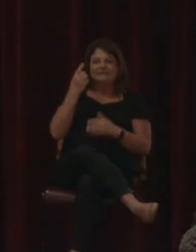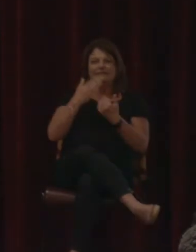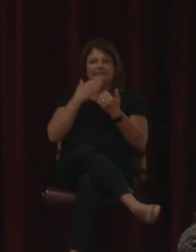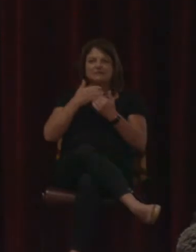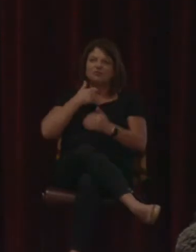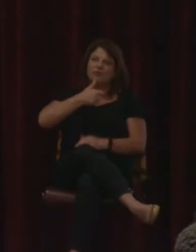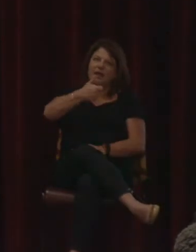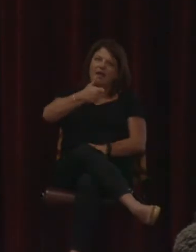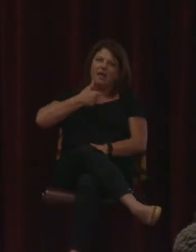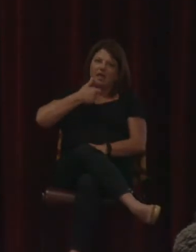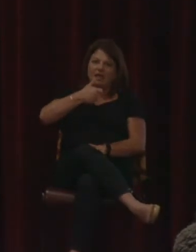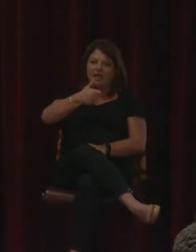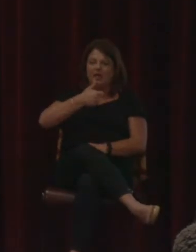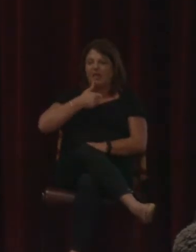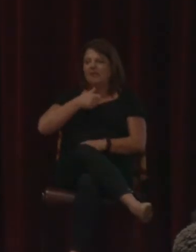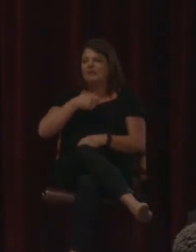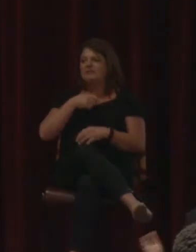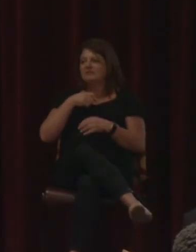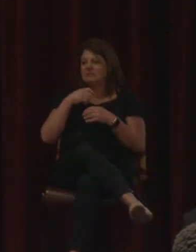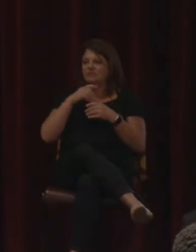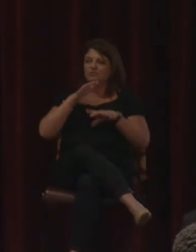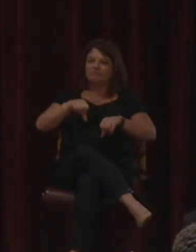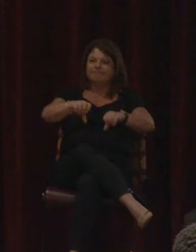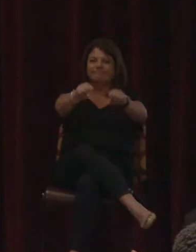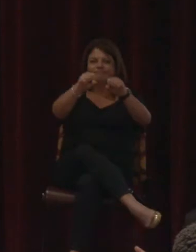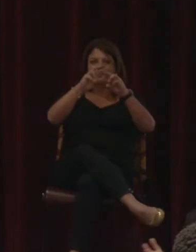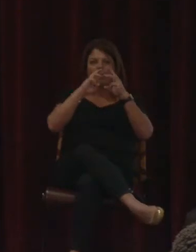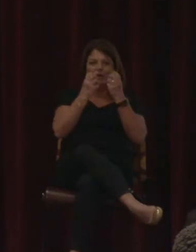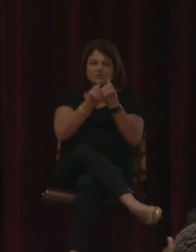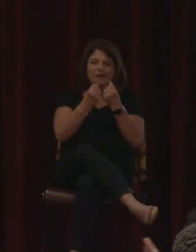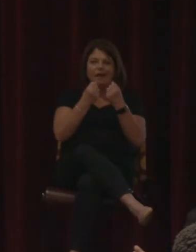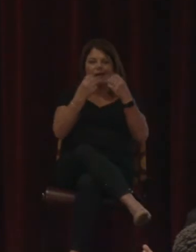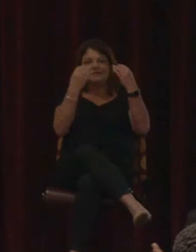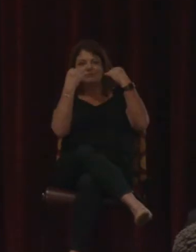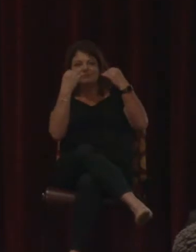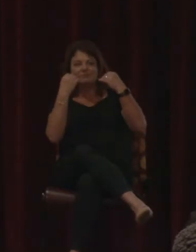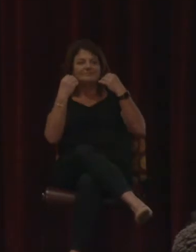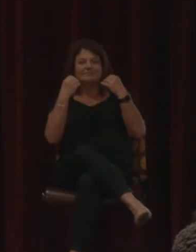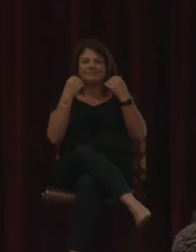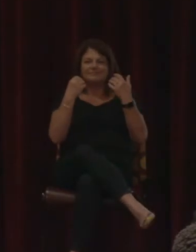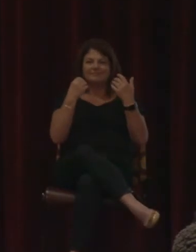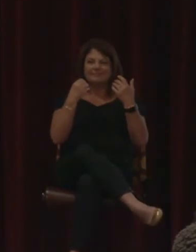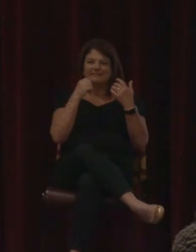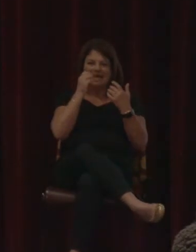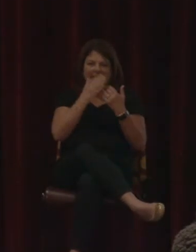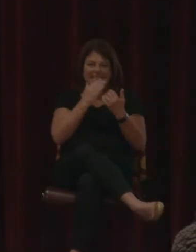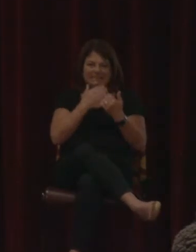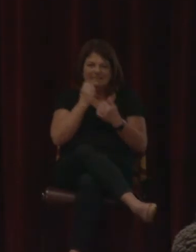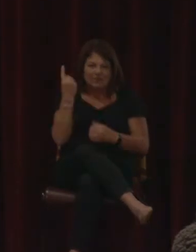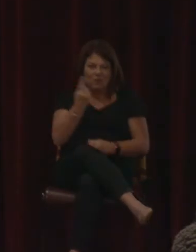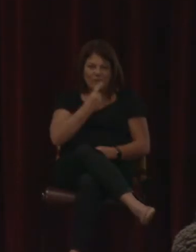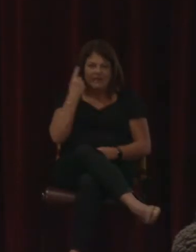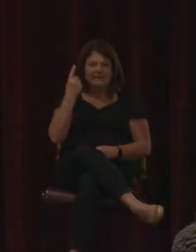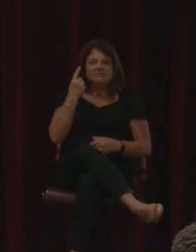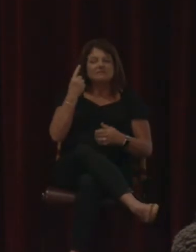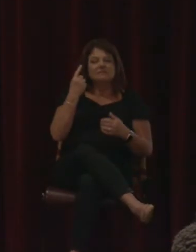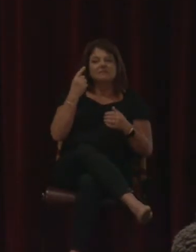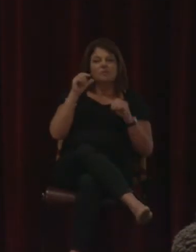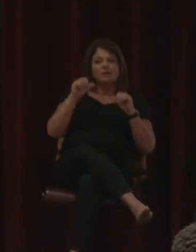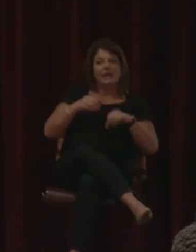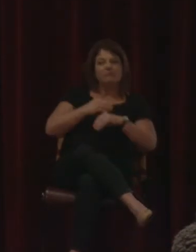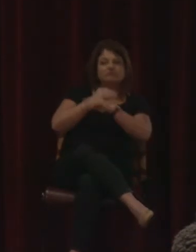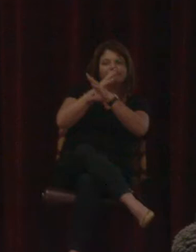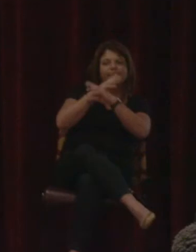traveling from one's resident to a facility for a workshop. So offering workshops from a virtual